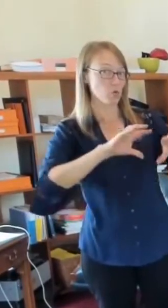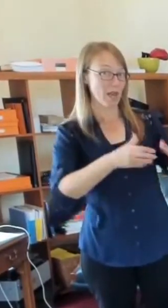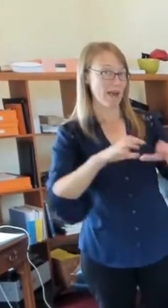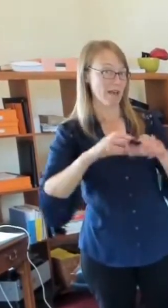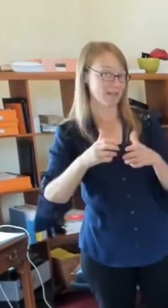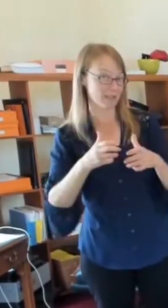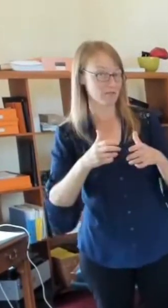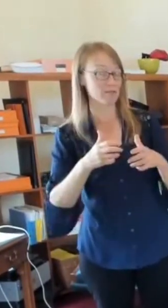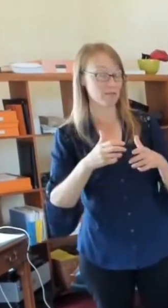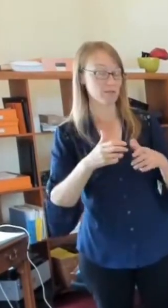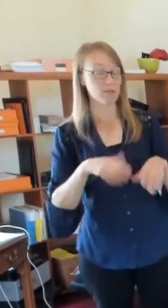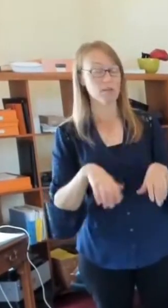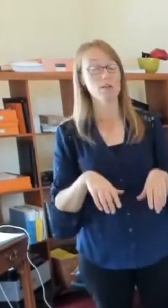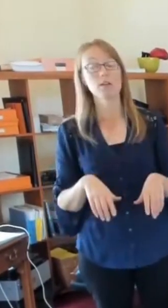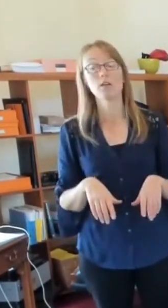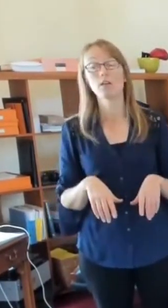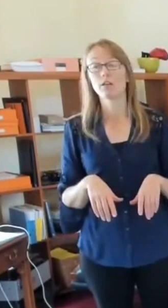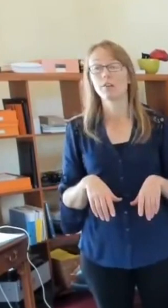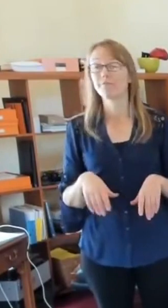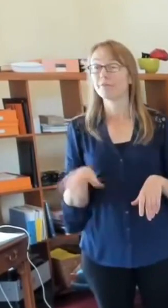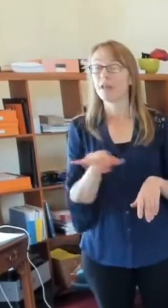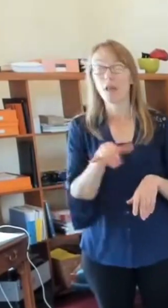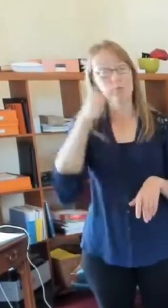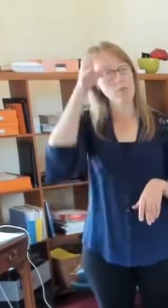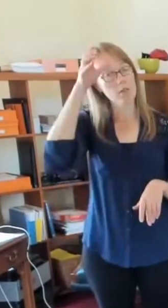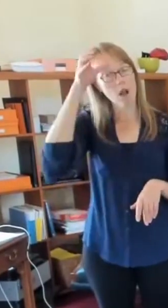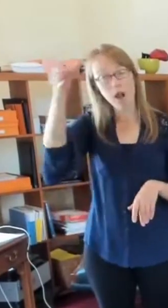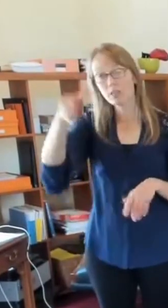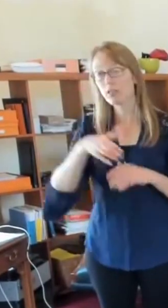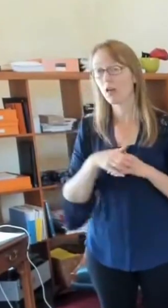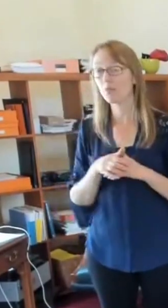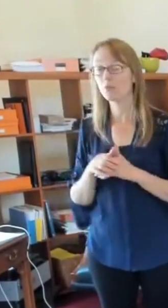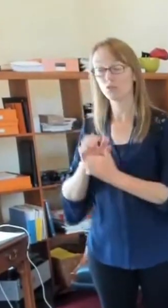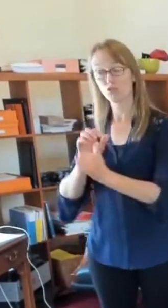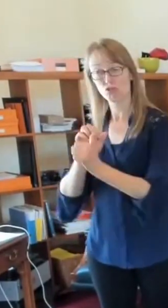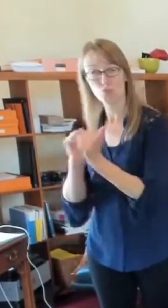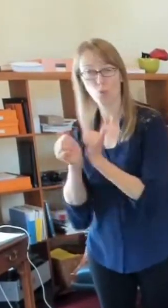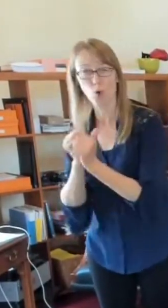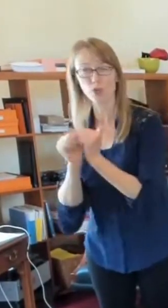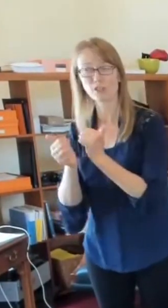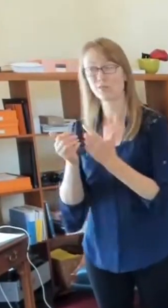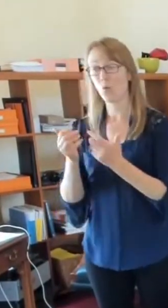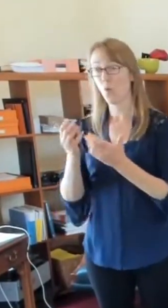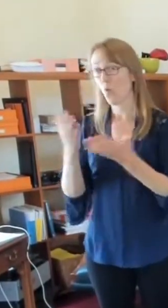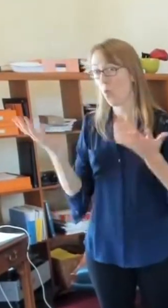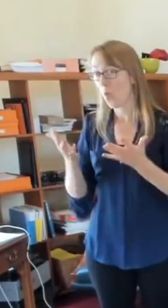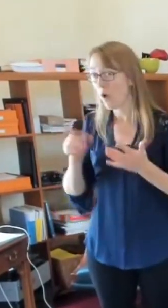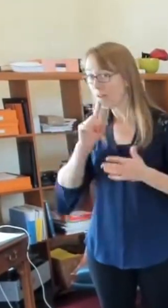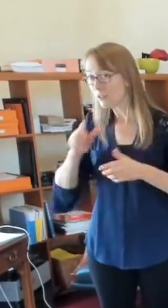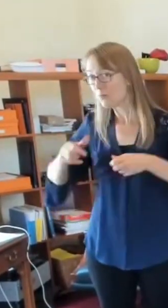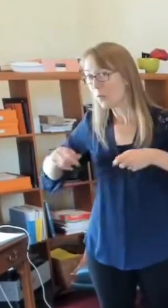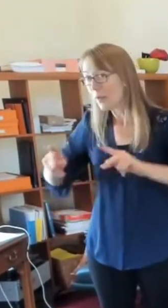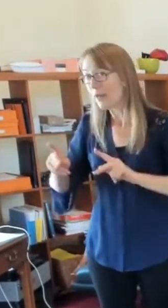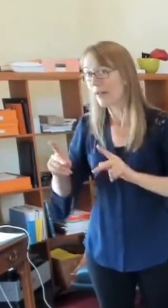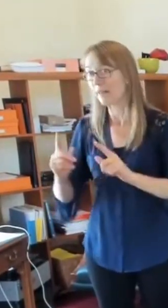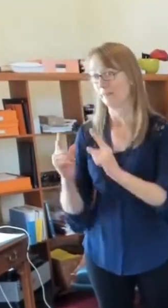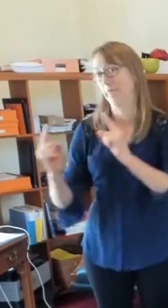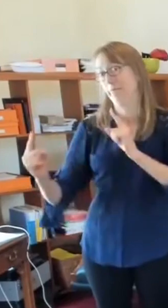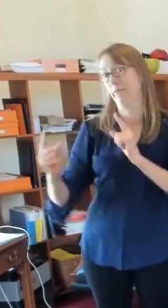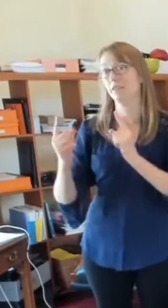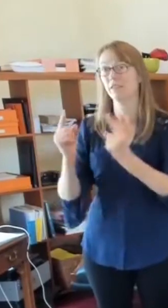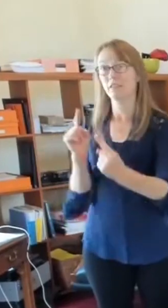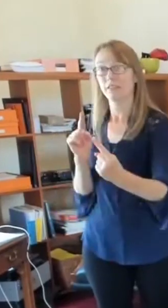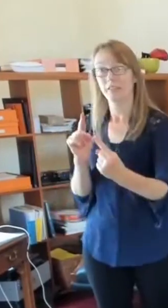individual sports where you're not, bumping up against other people. So I don't